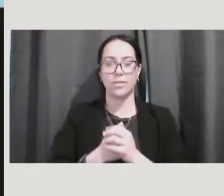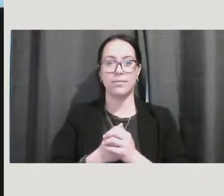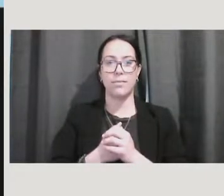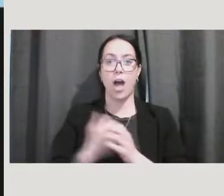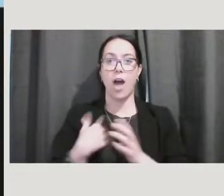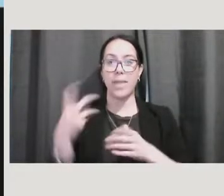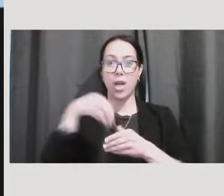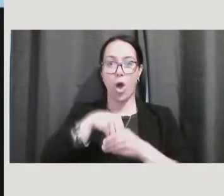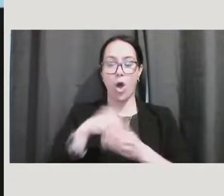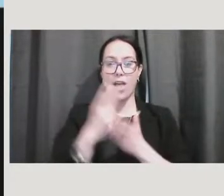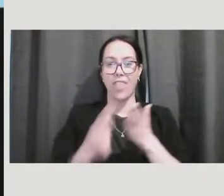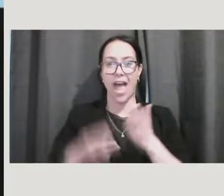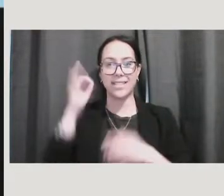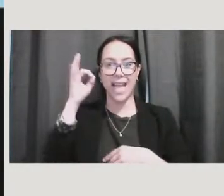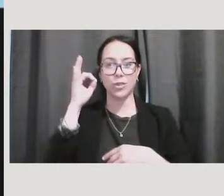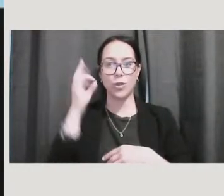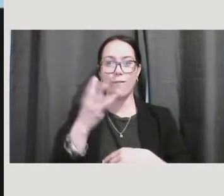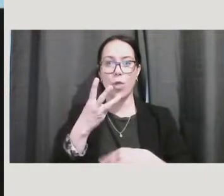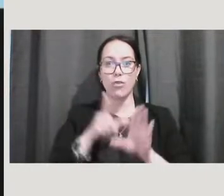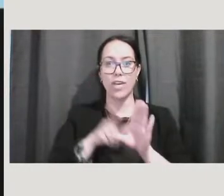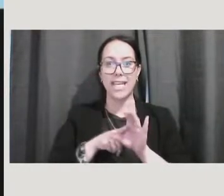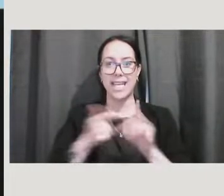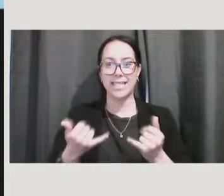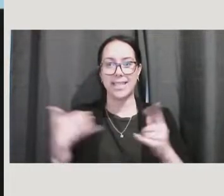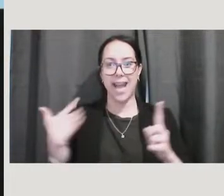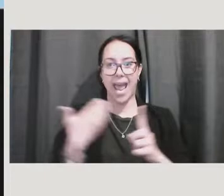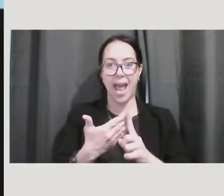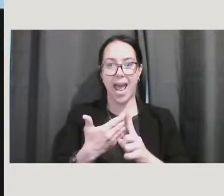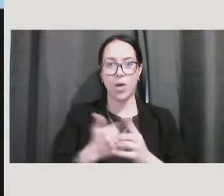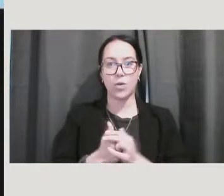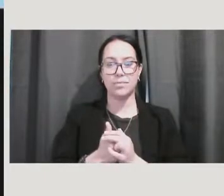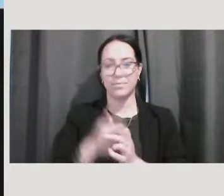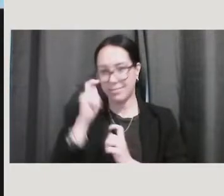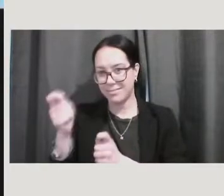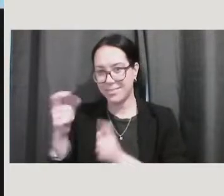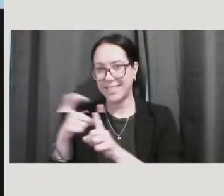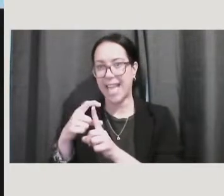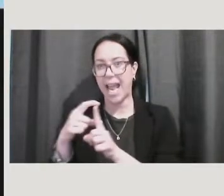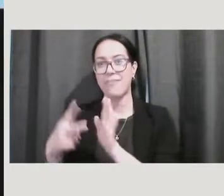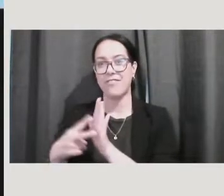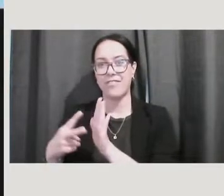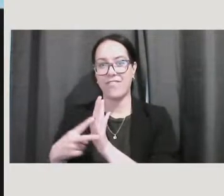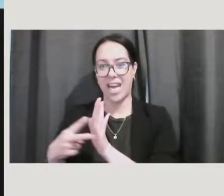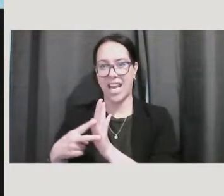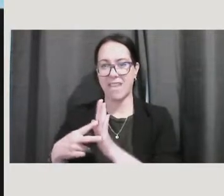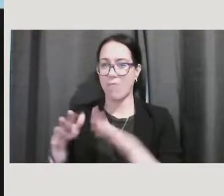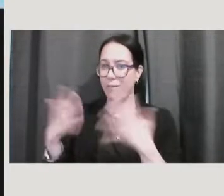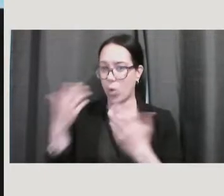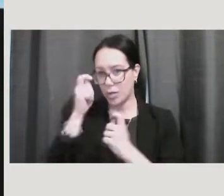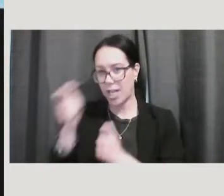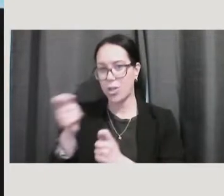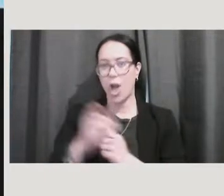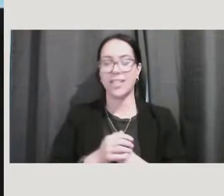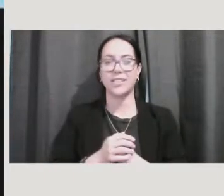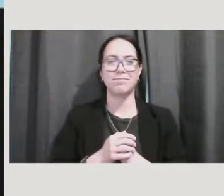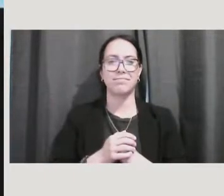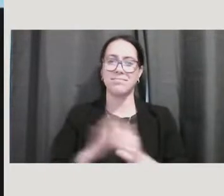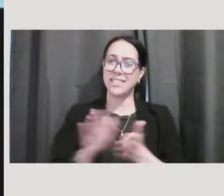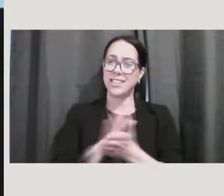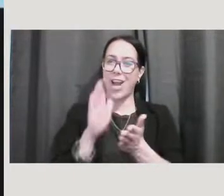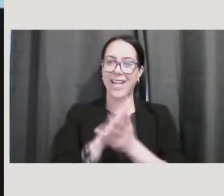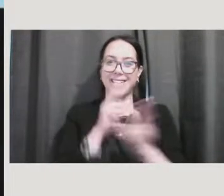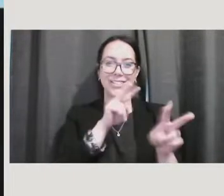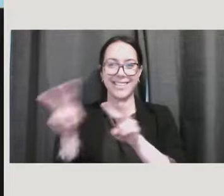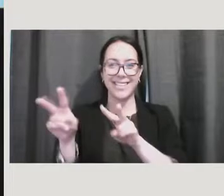three years now I'd like to the knowledge the minister in Dane Winnie of course I'm just absolutely delighted to see everyone here today